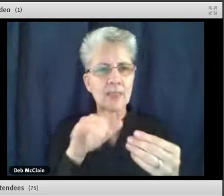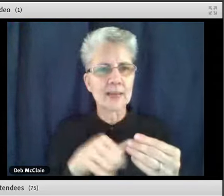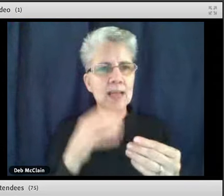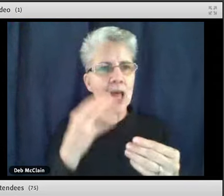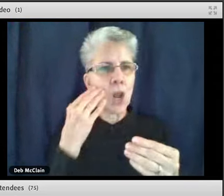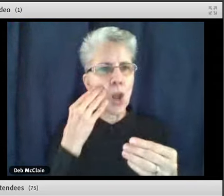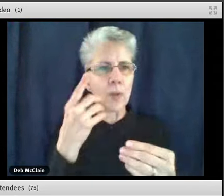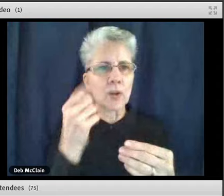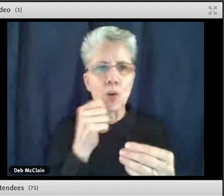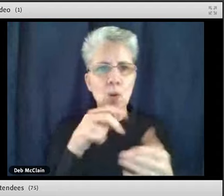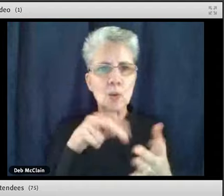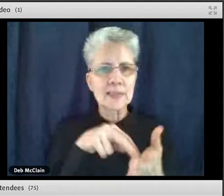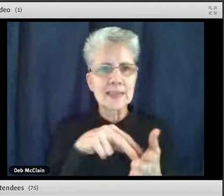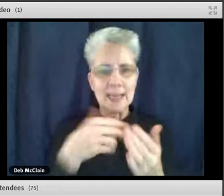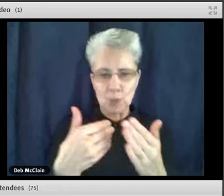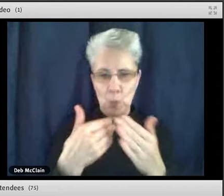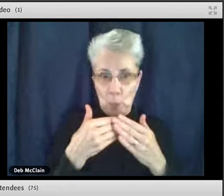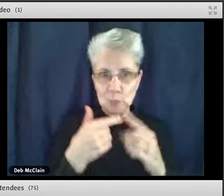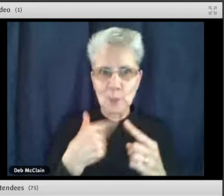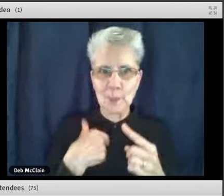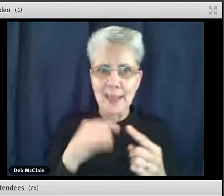you're going to get a copy of this.